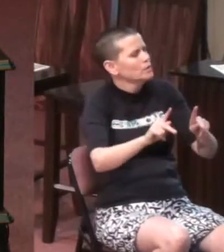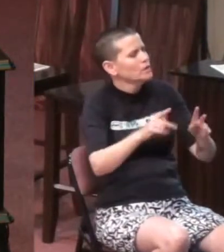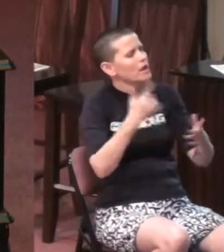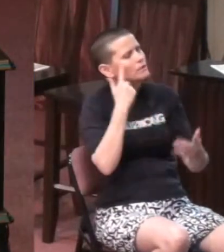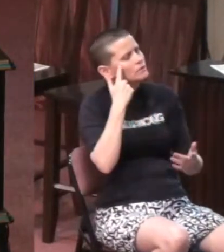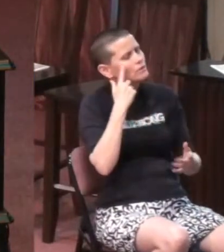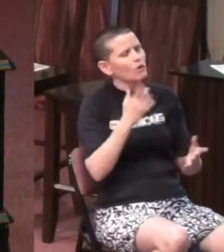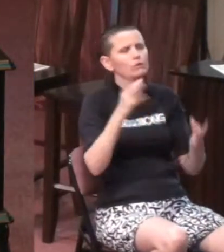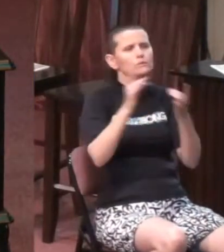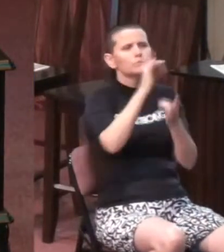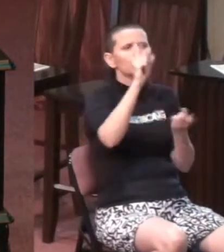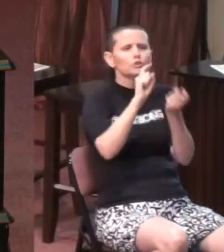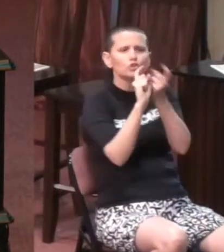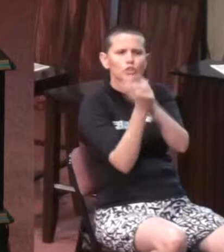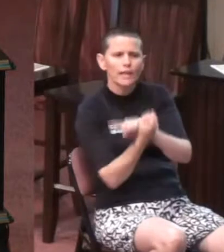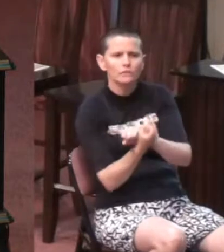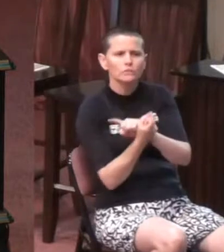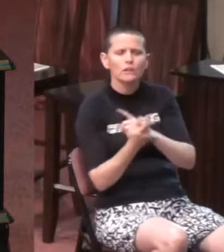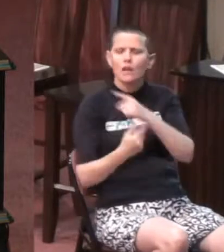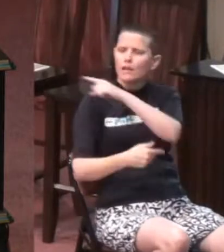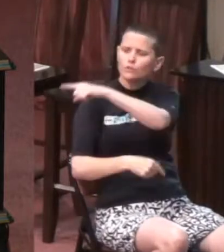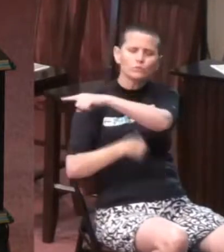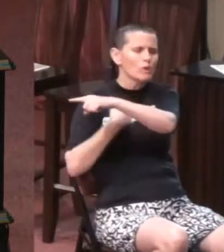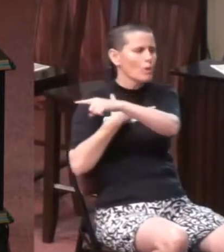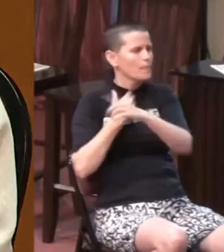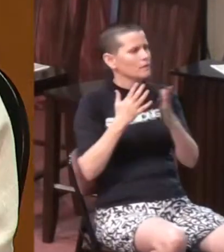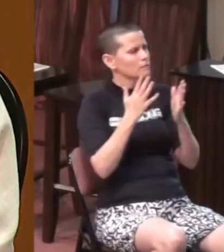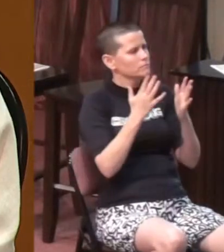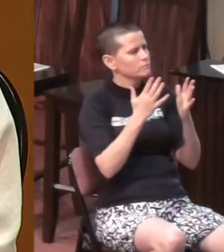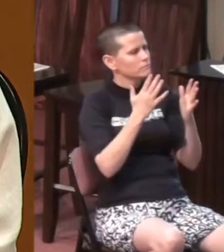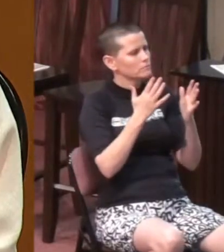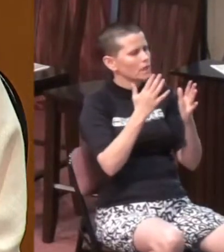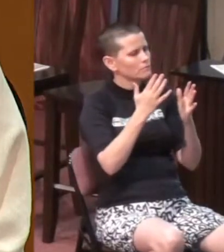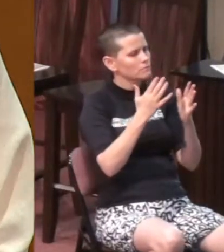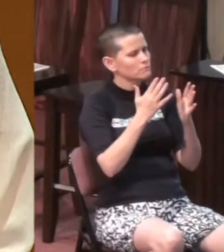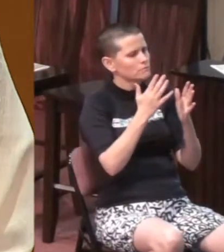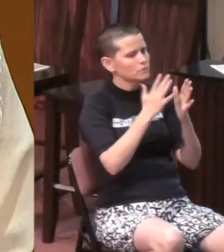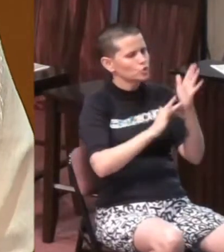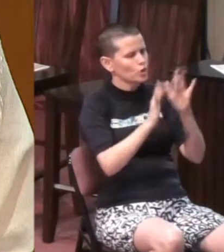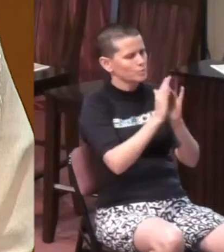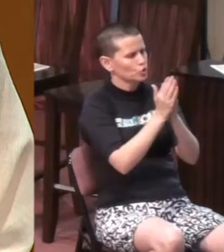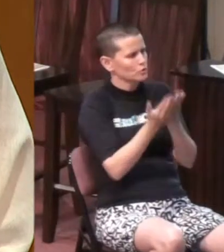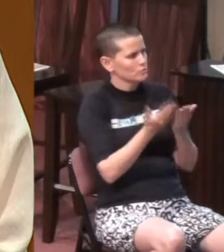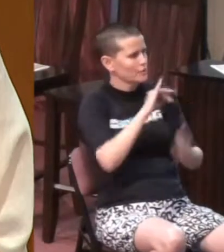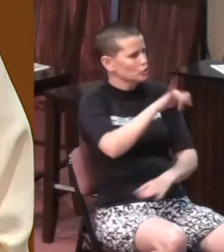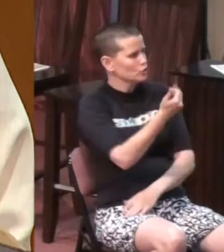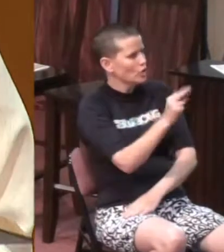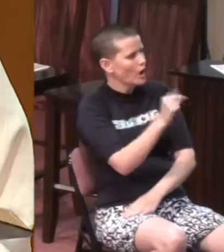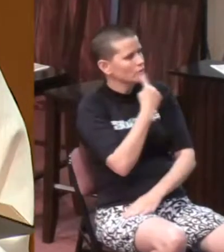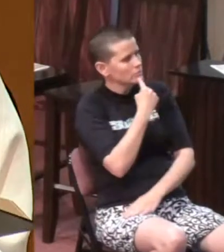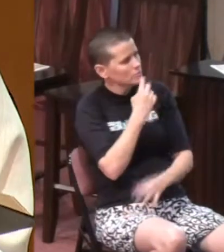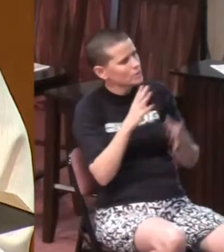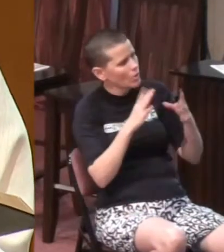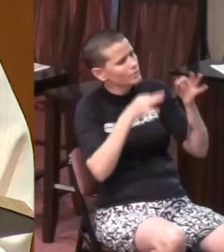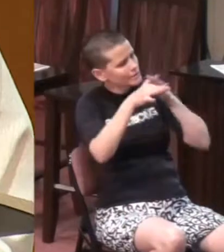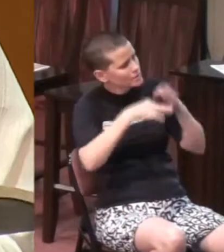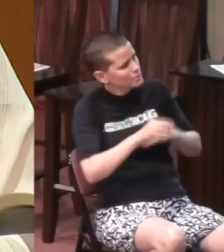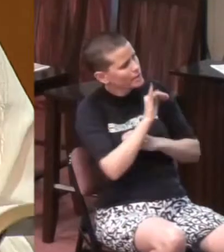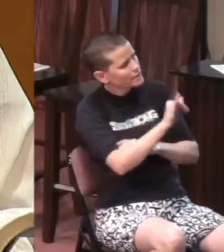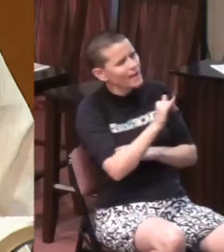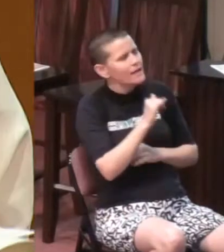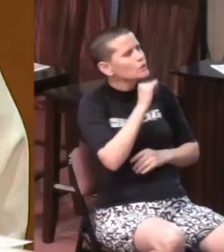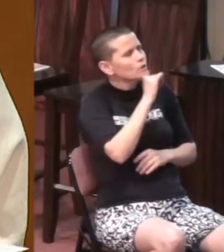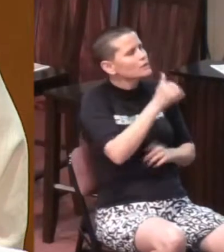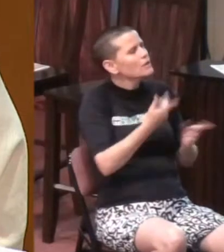of the kaleidoscope of that divine energy is always moving, and it's moving us to our higher good. It is not happening to us,